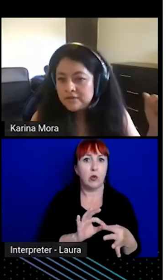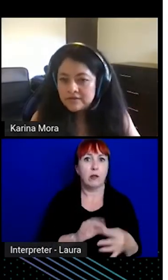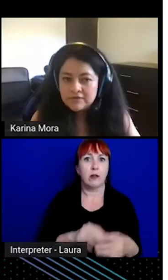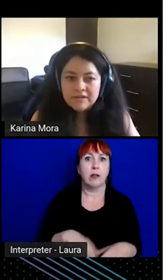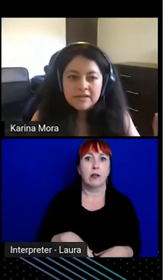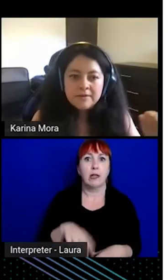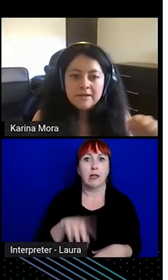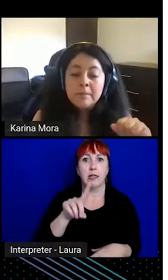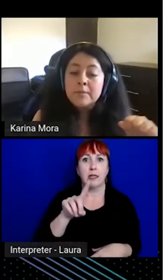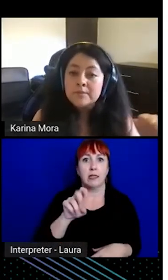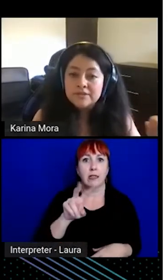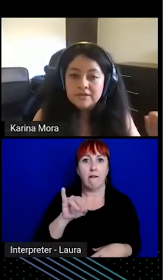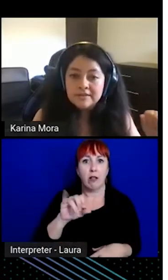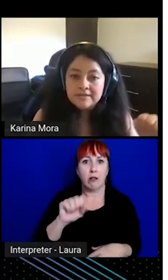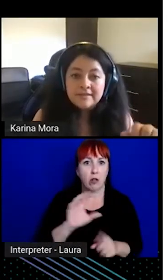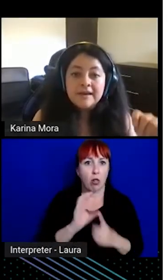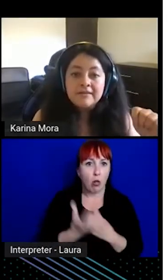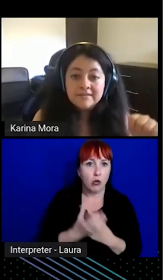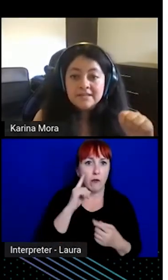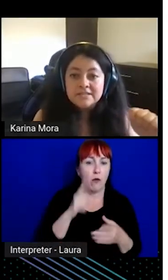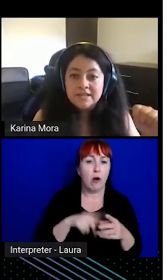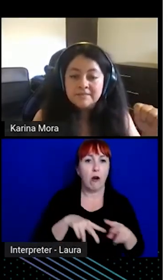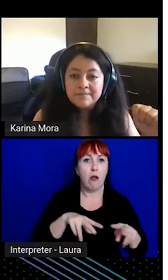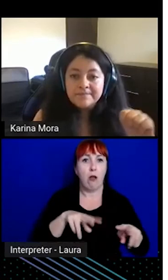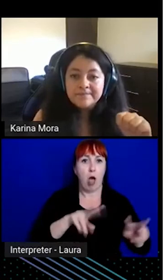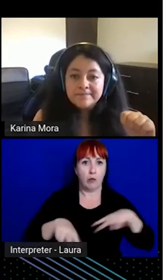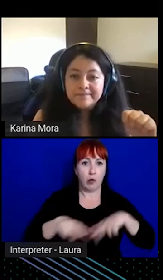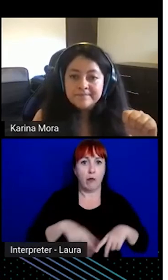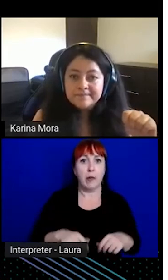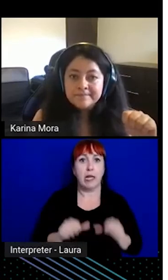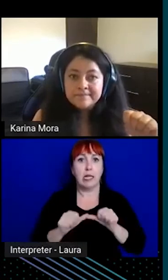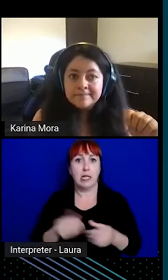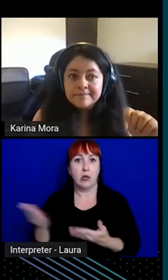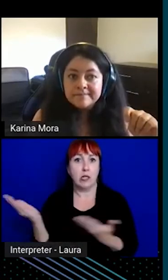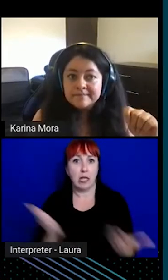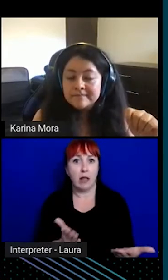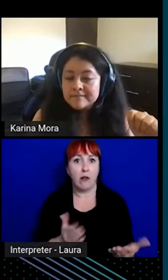observability, continuous delivery, and provisioning, that are essential.